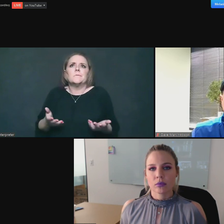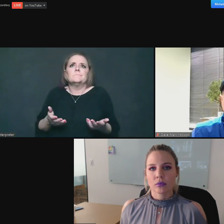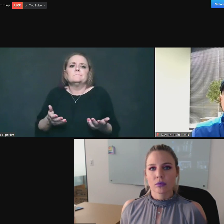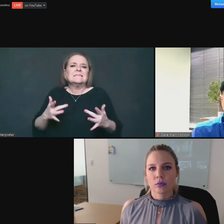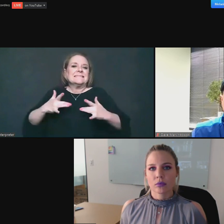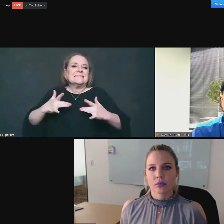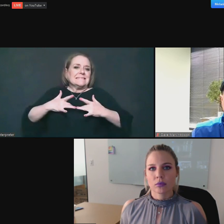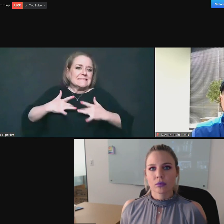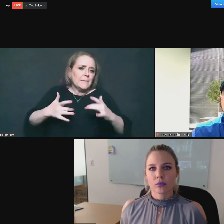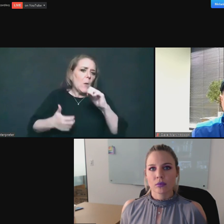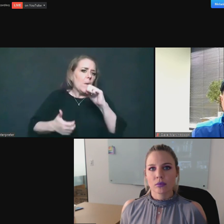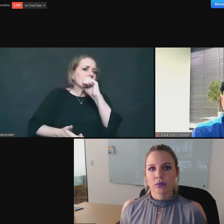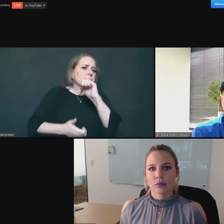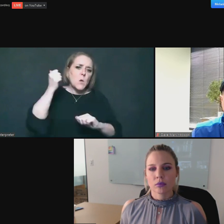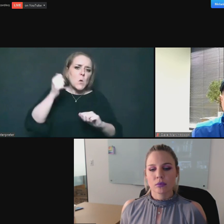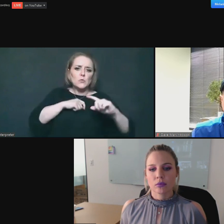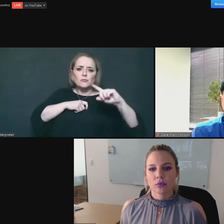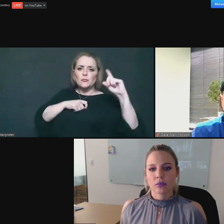public that you guys are trying to tackle?